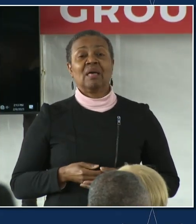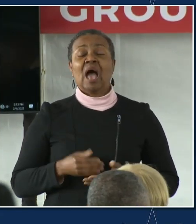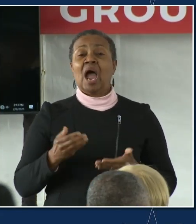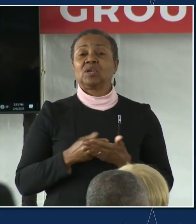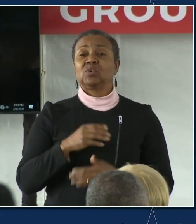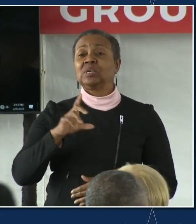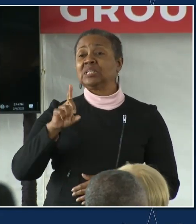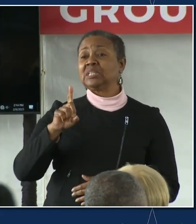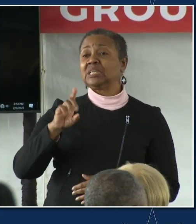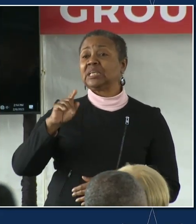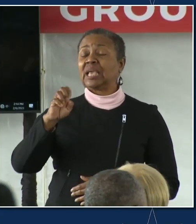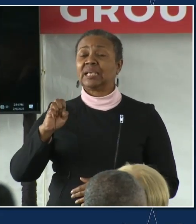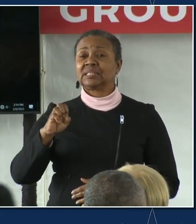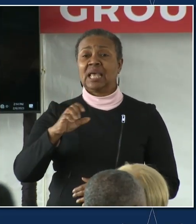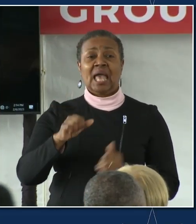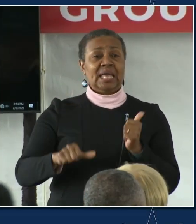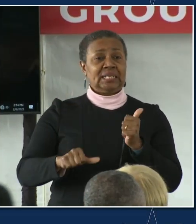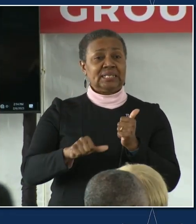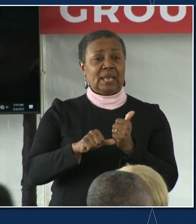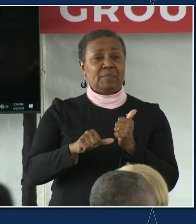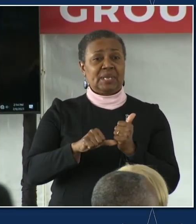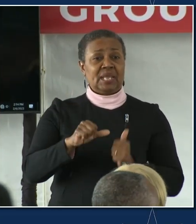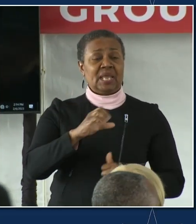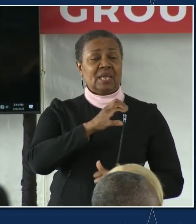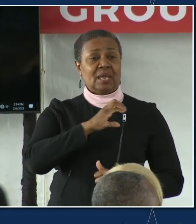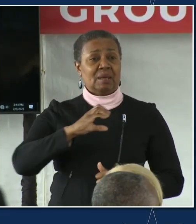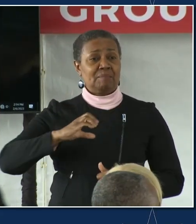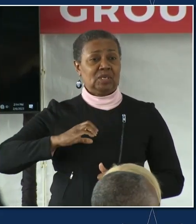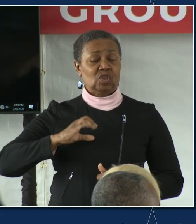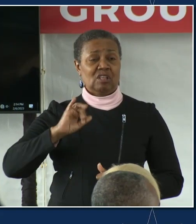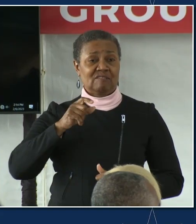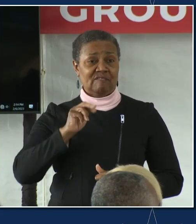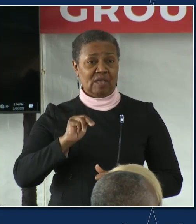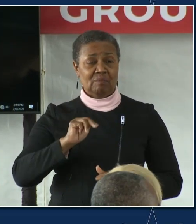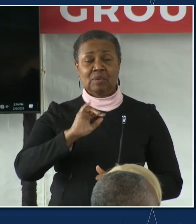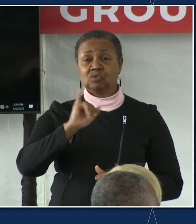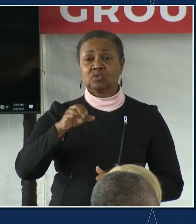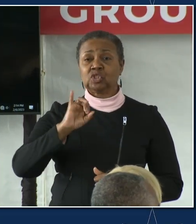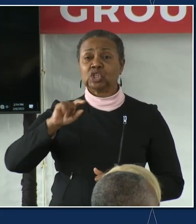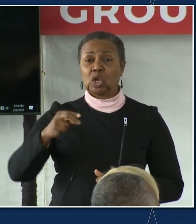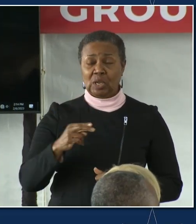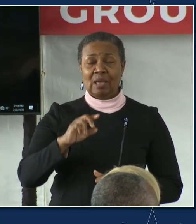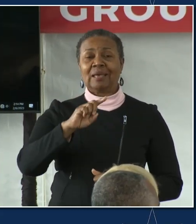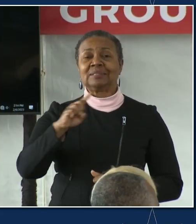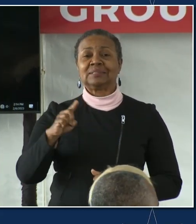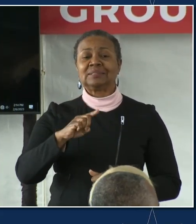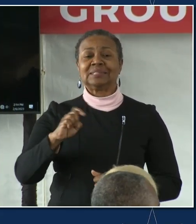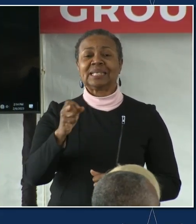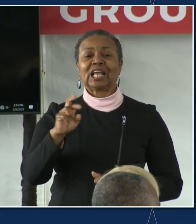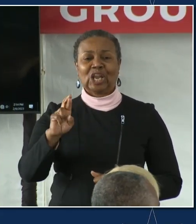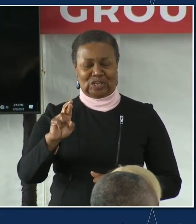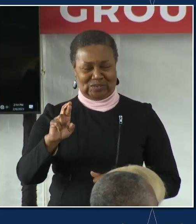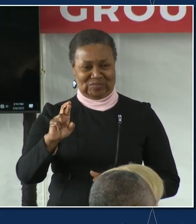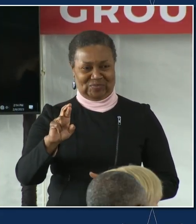new DCASE Deputy Commissioner of Film, Jonah Ziegler. Could stand up, Jonah.